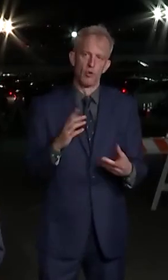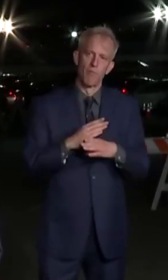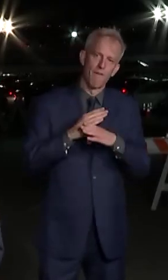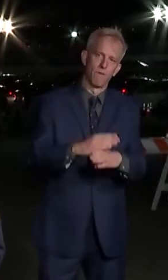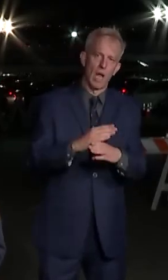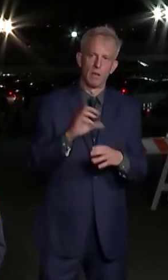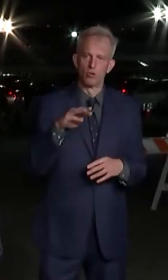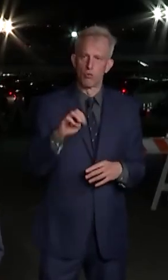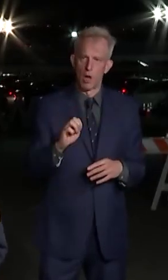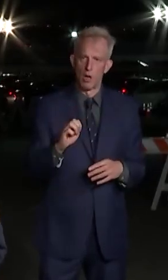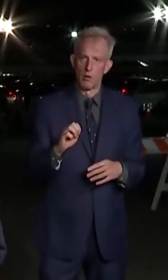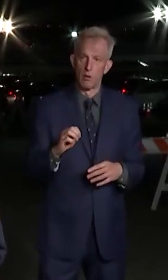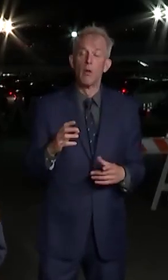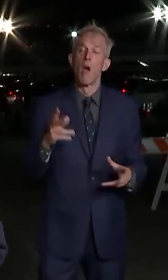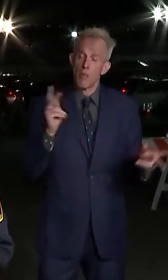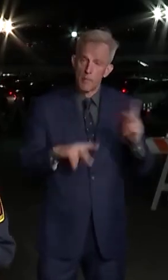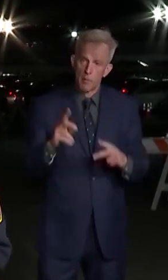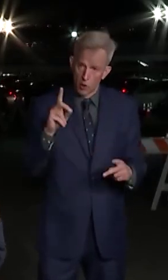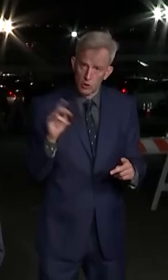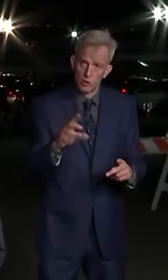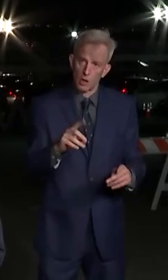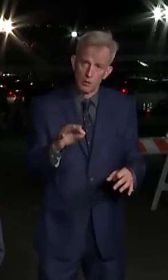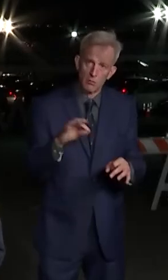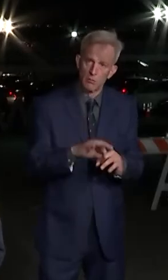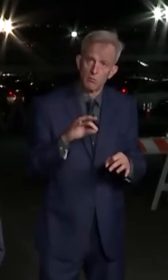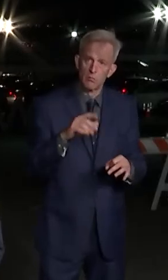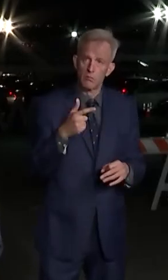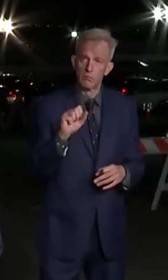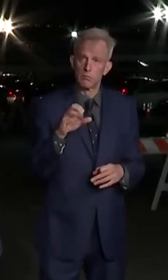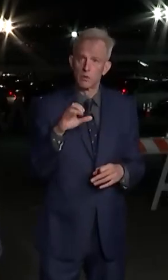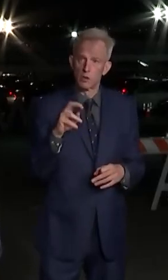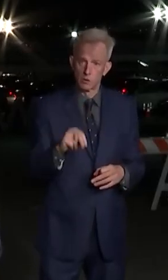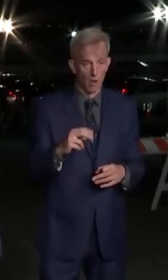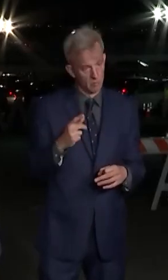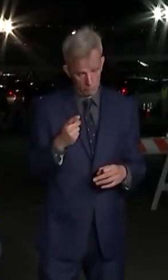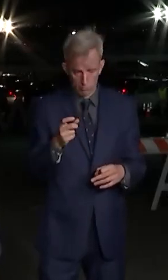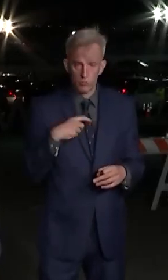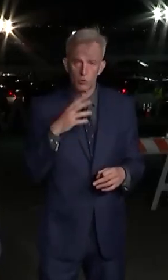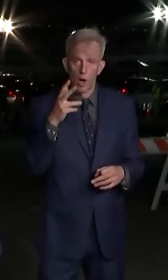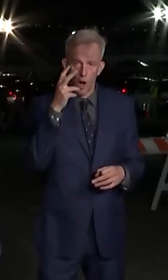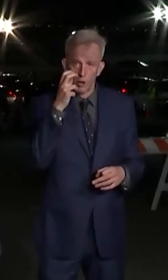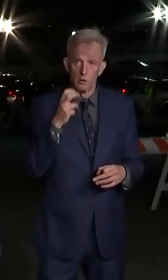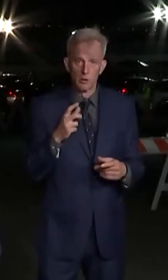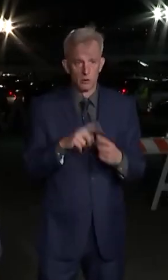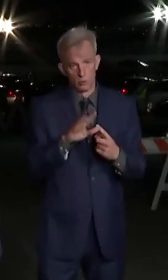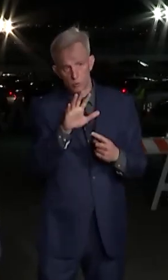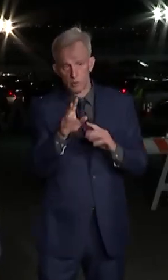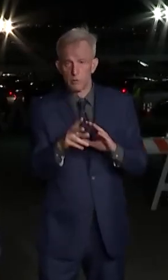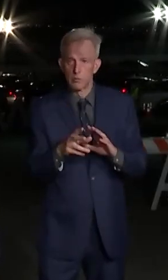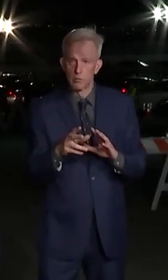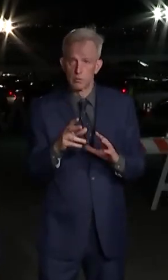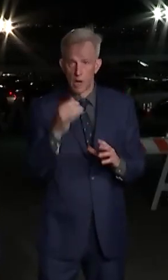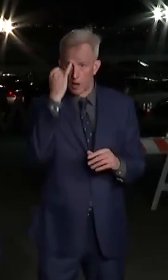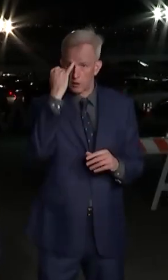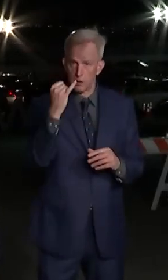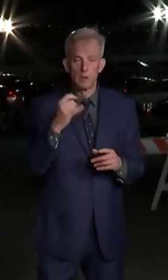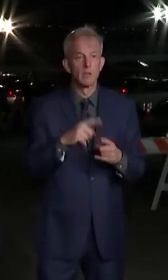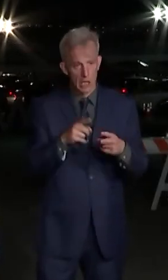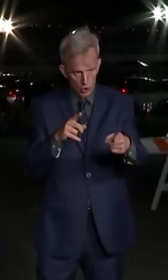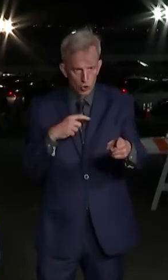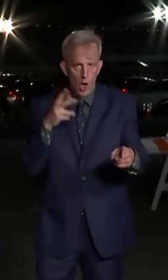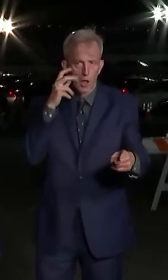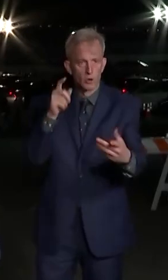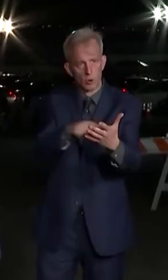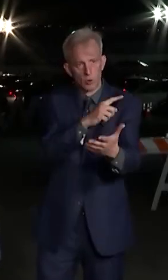who is elected by the will of the people the opportunity to implement that. He should listen to criticisms, but it seems more like an attack and